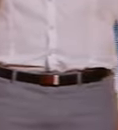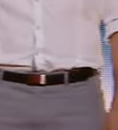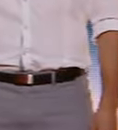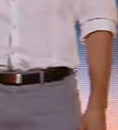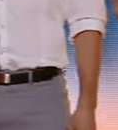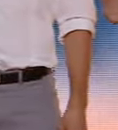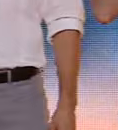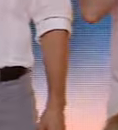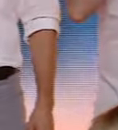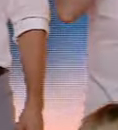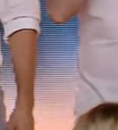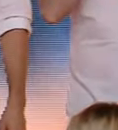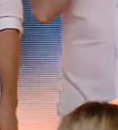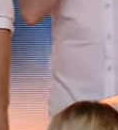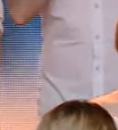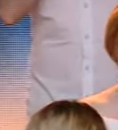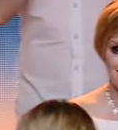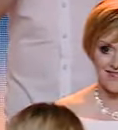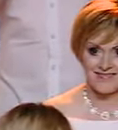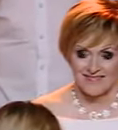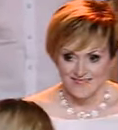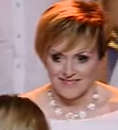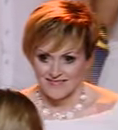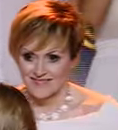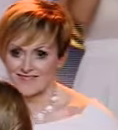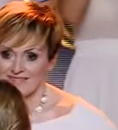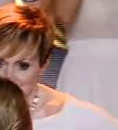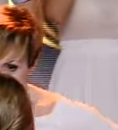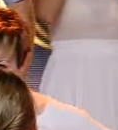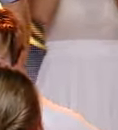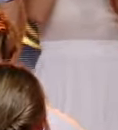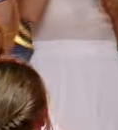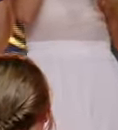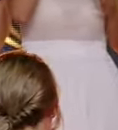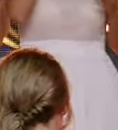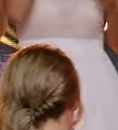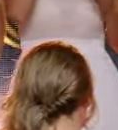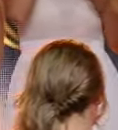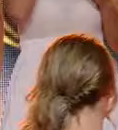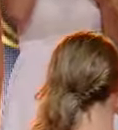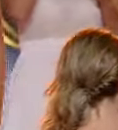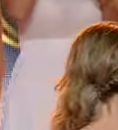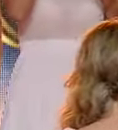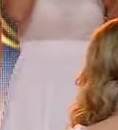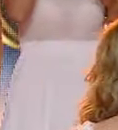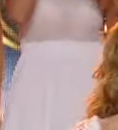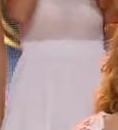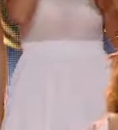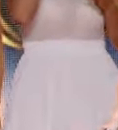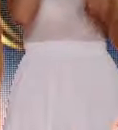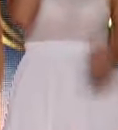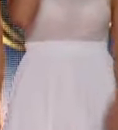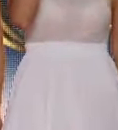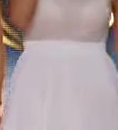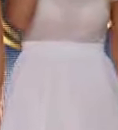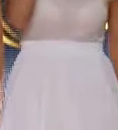Better read between the lines, in case I need it when I'm older.